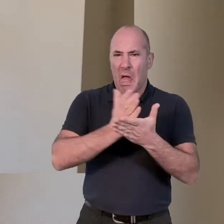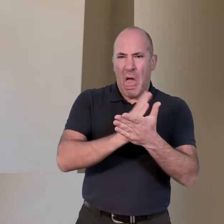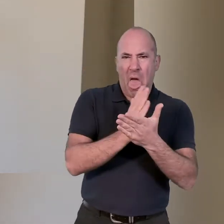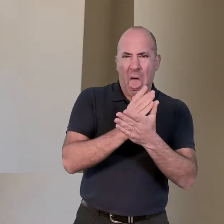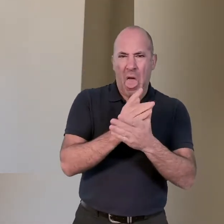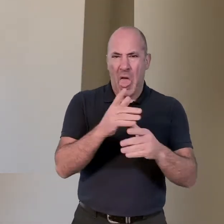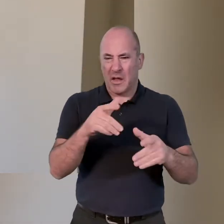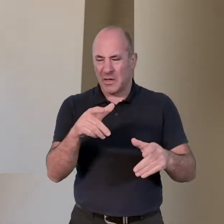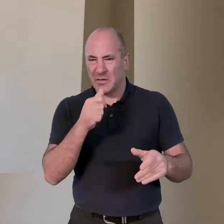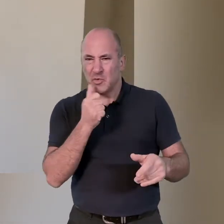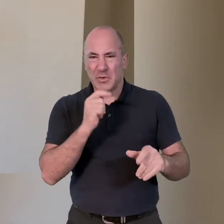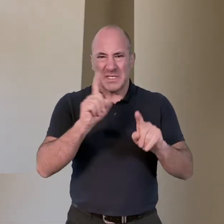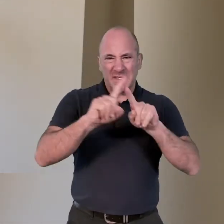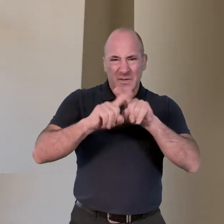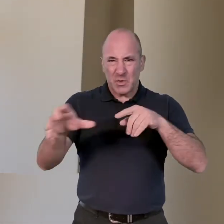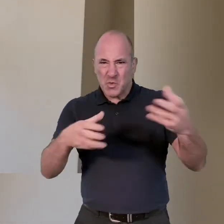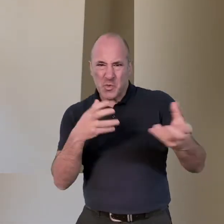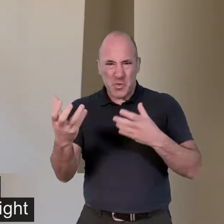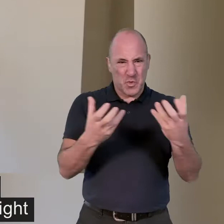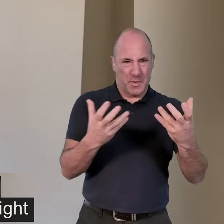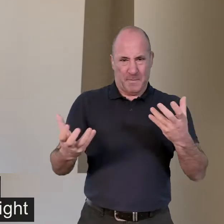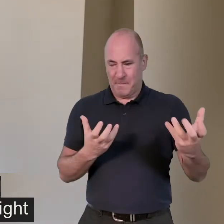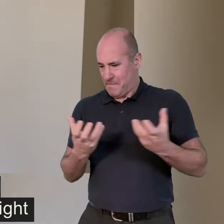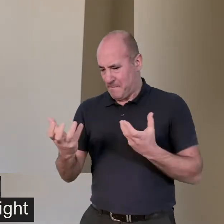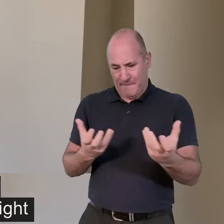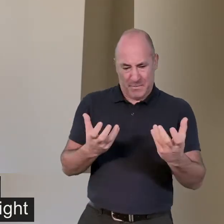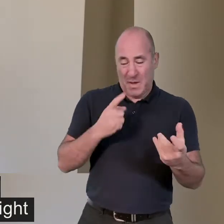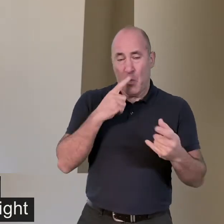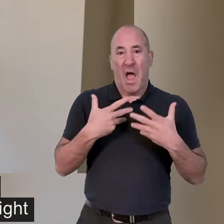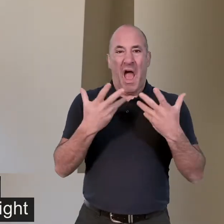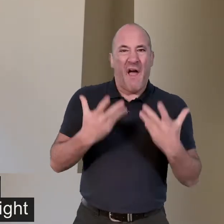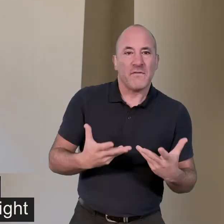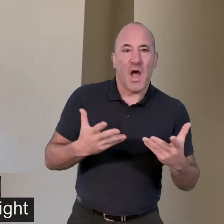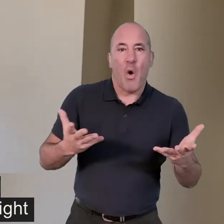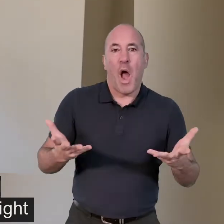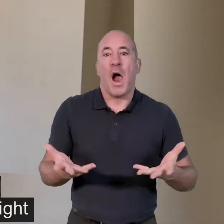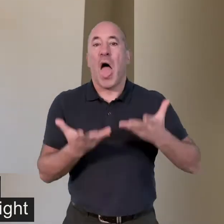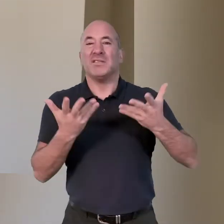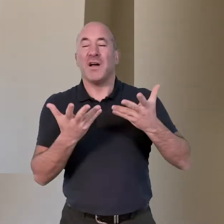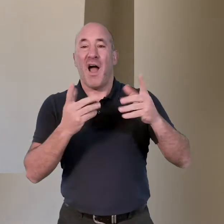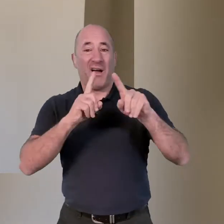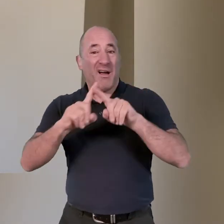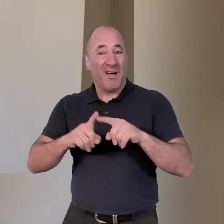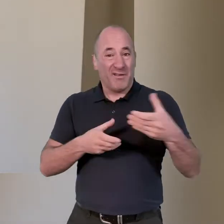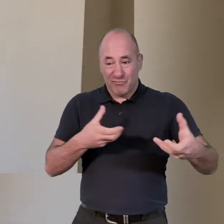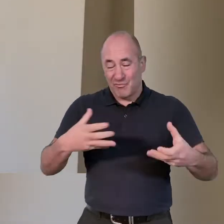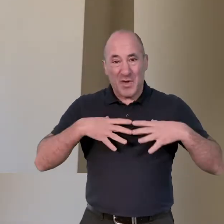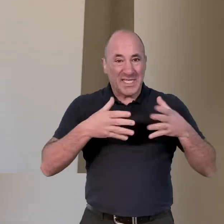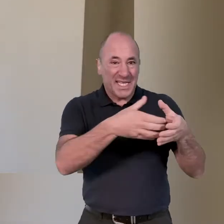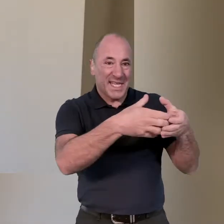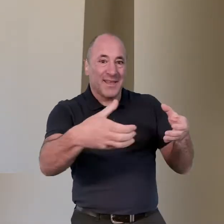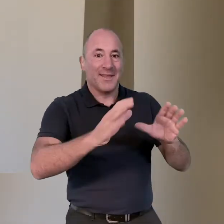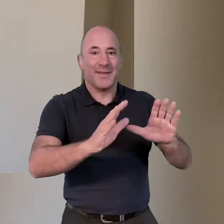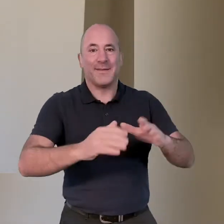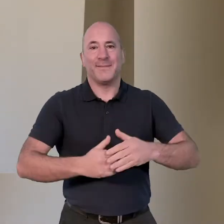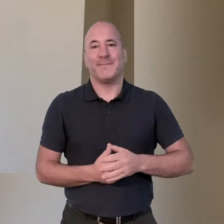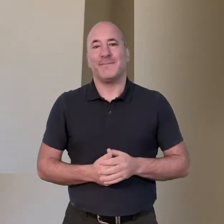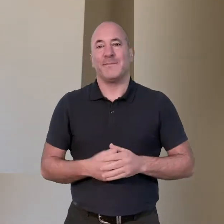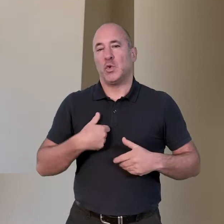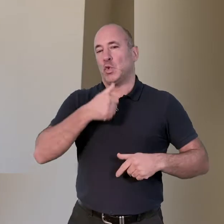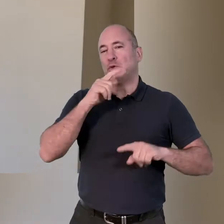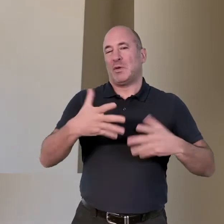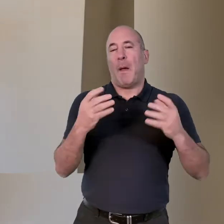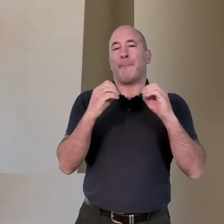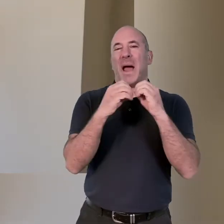you. If you're unsure, grab a variety of weights and have them close to hand so you can either increase the weight or decrease the weight as and when you need